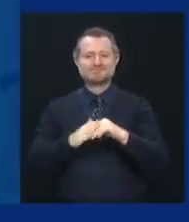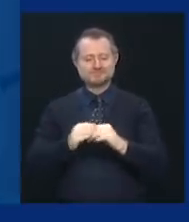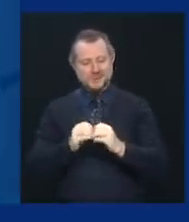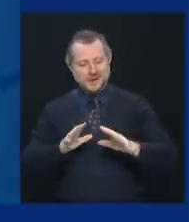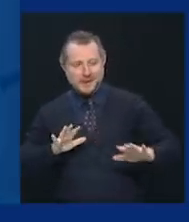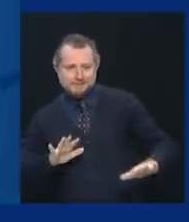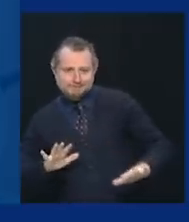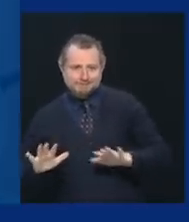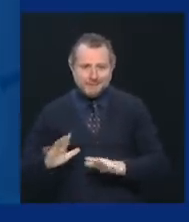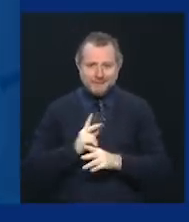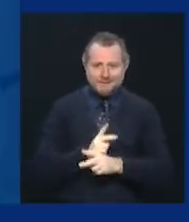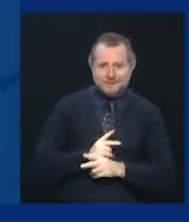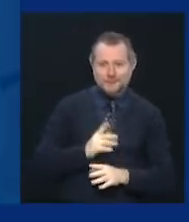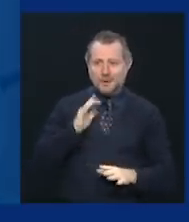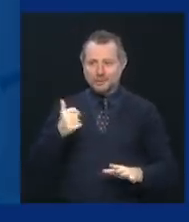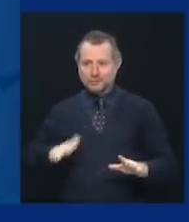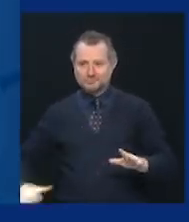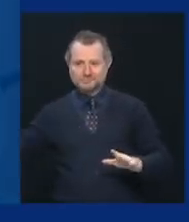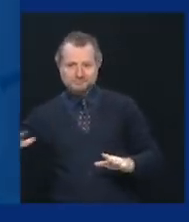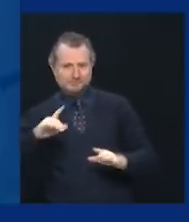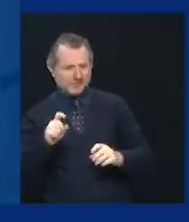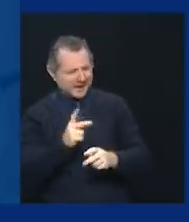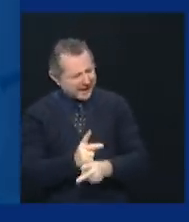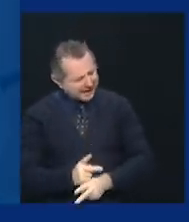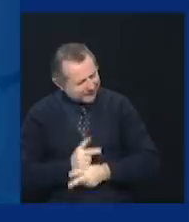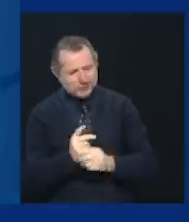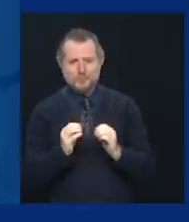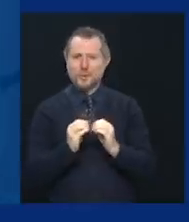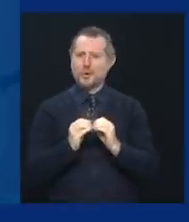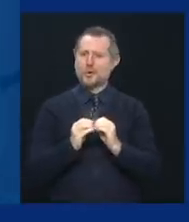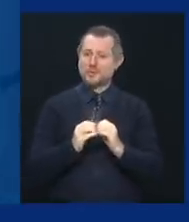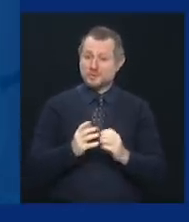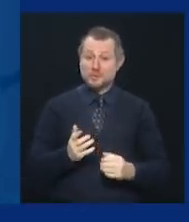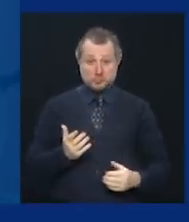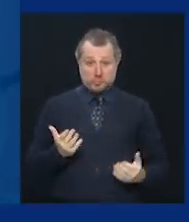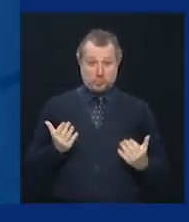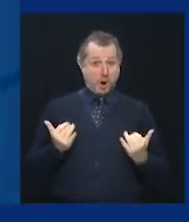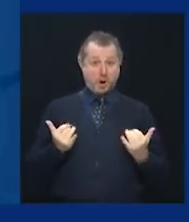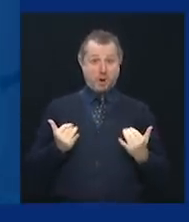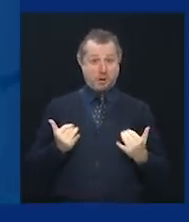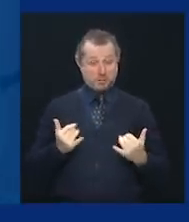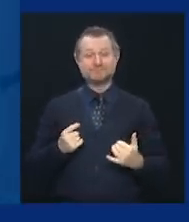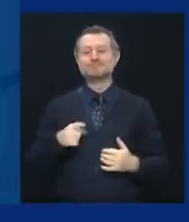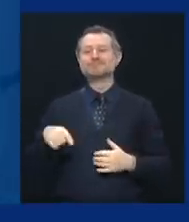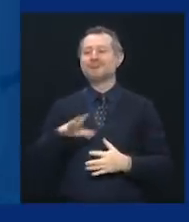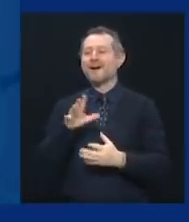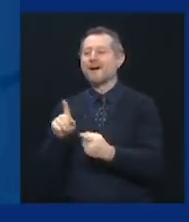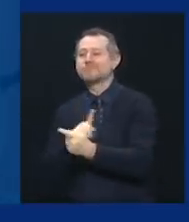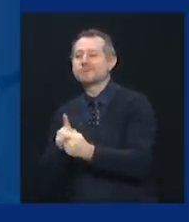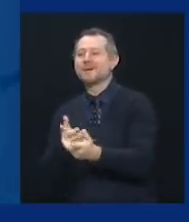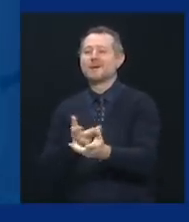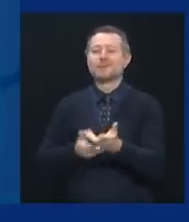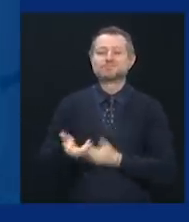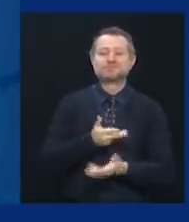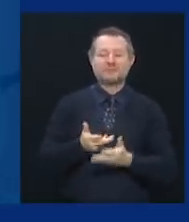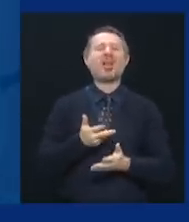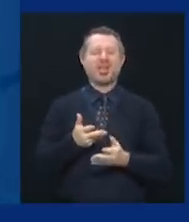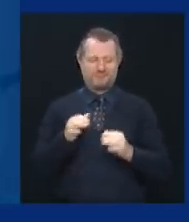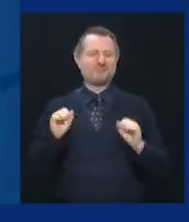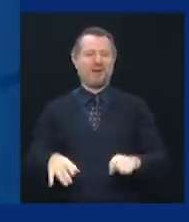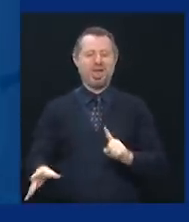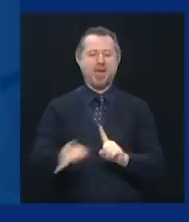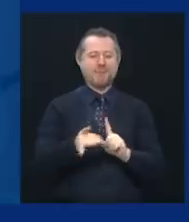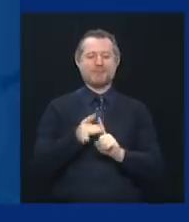other parts of the state, taking more precautions, because it's more likely people you're coming in contact with could be infected. That is